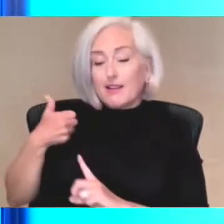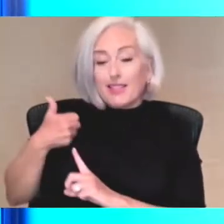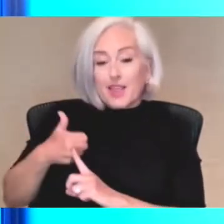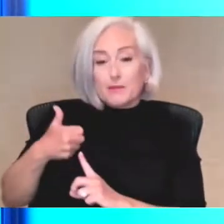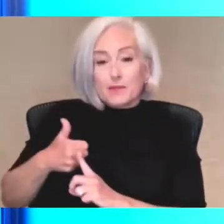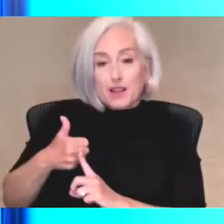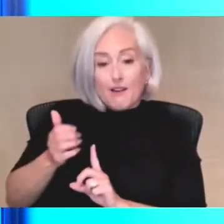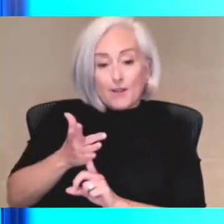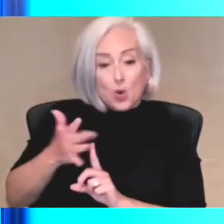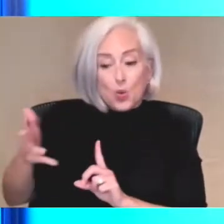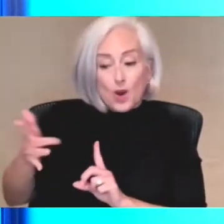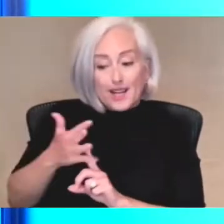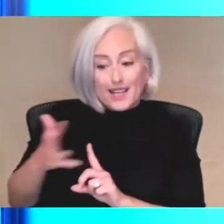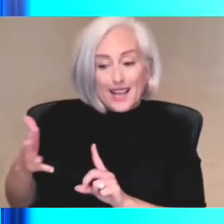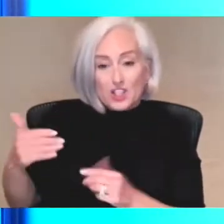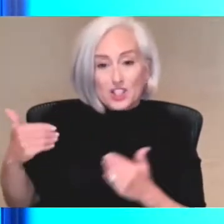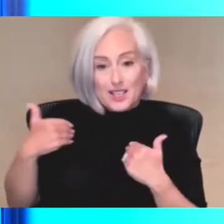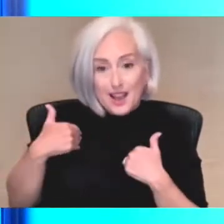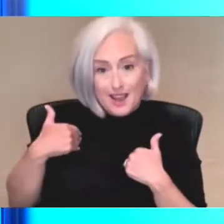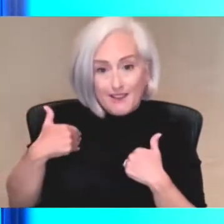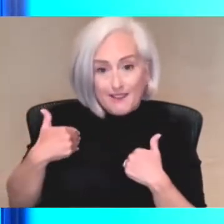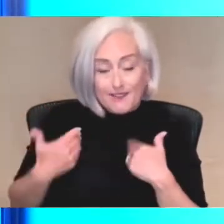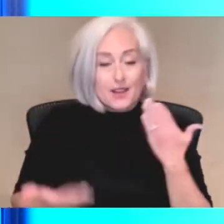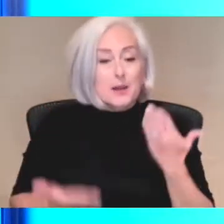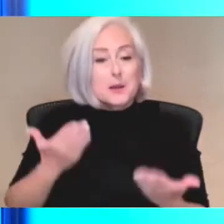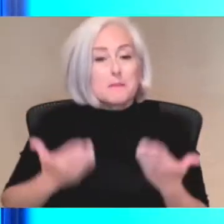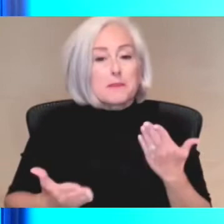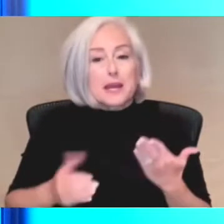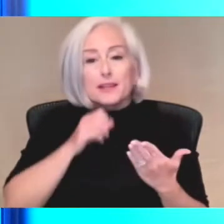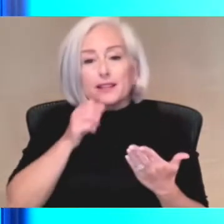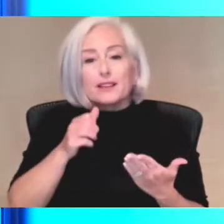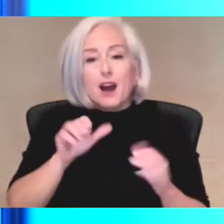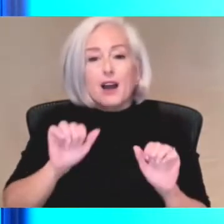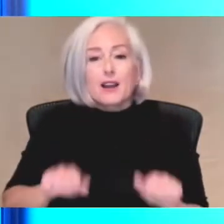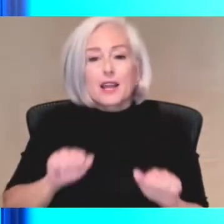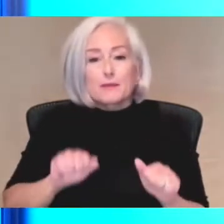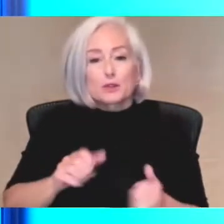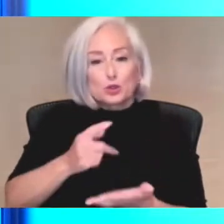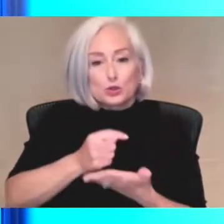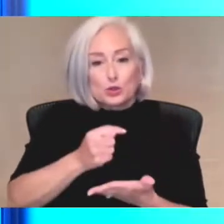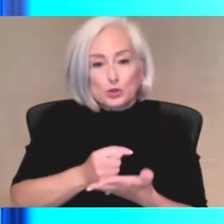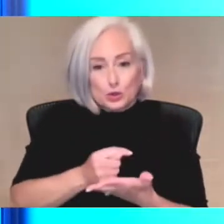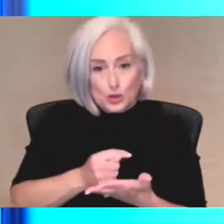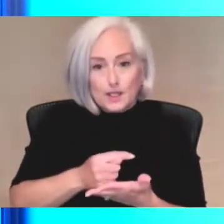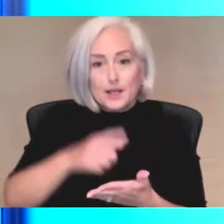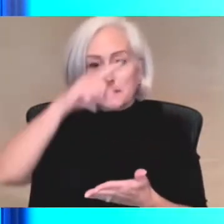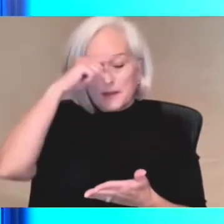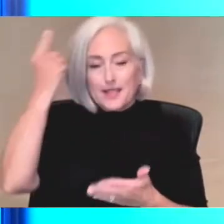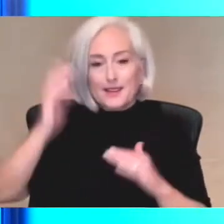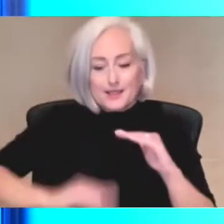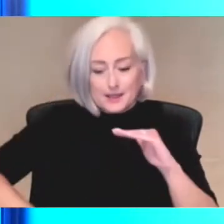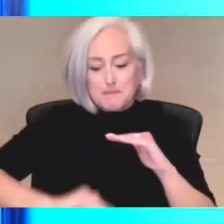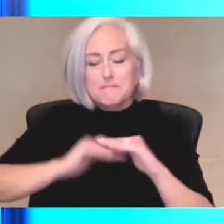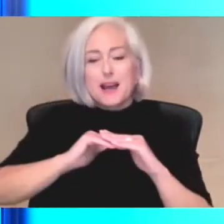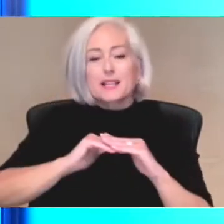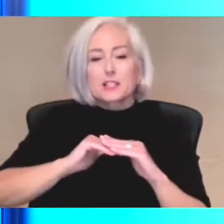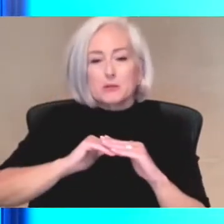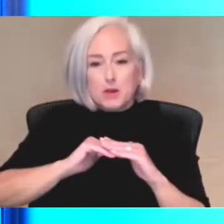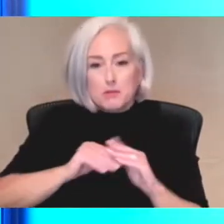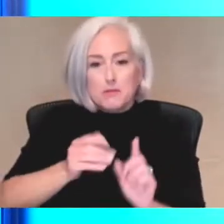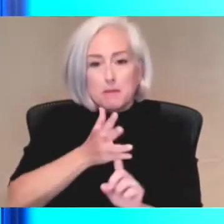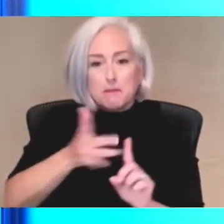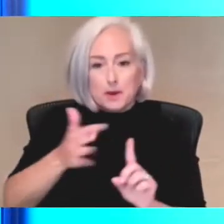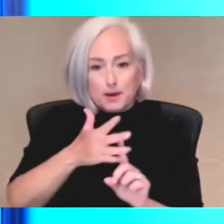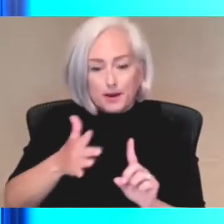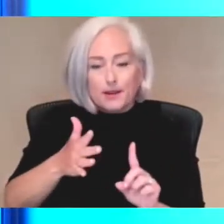not be feasible to retreat because of already having received maximum dose of the spinal cord. Proton therapy may be able